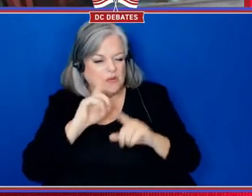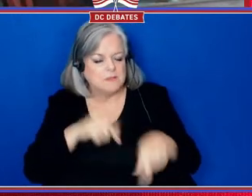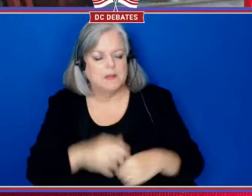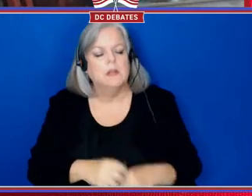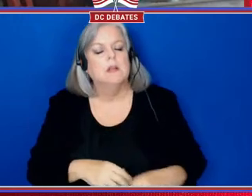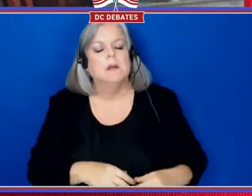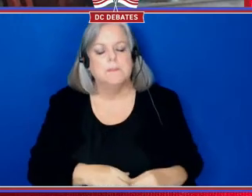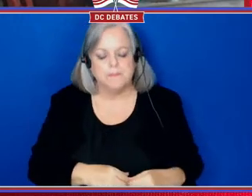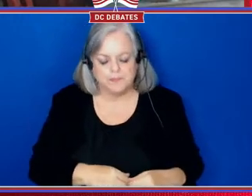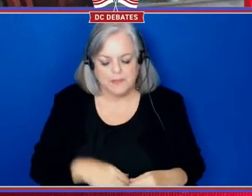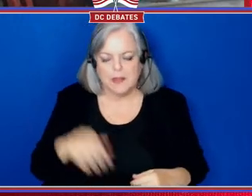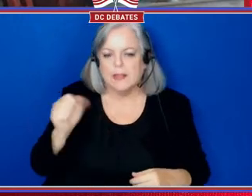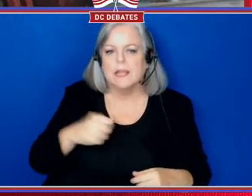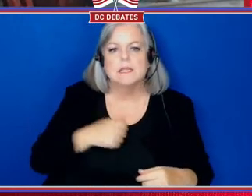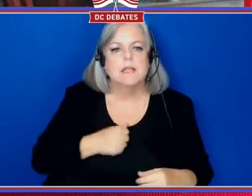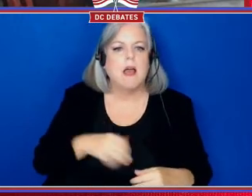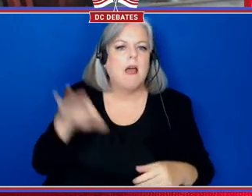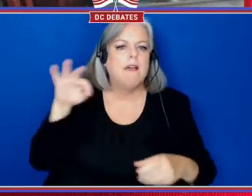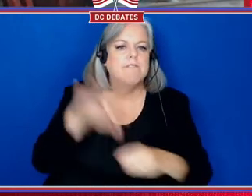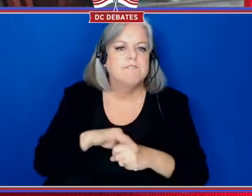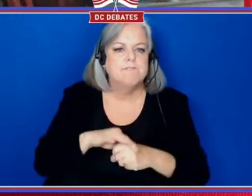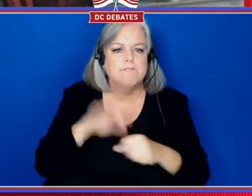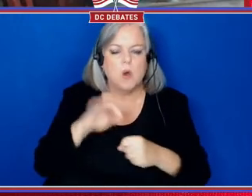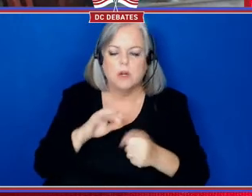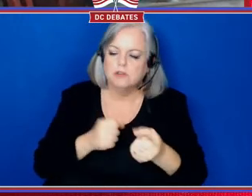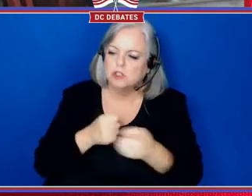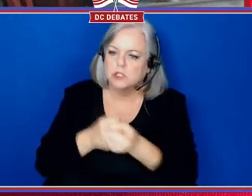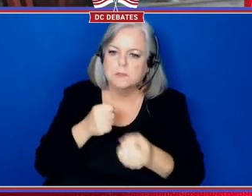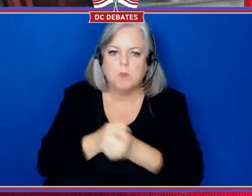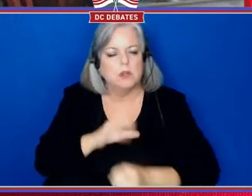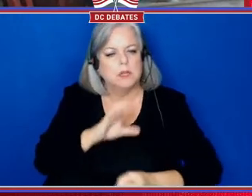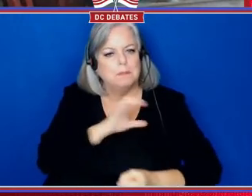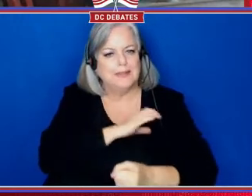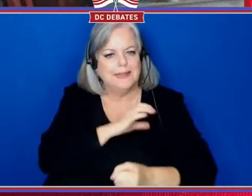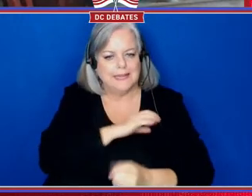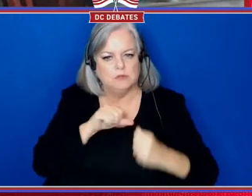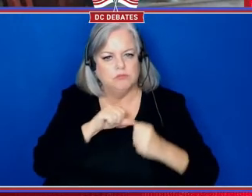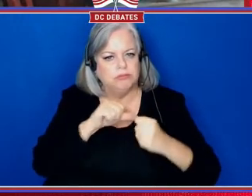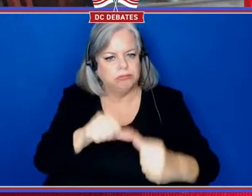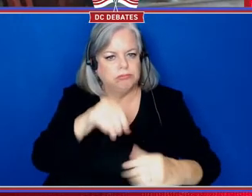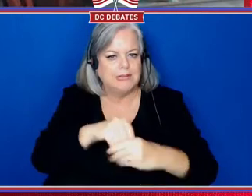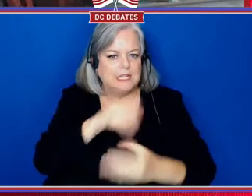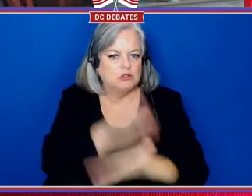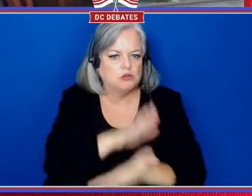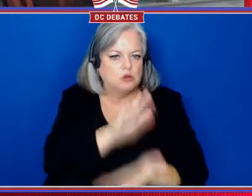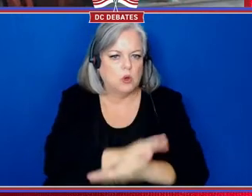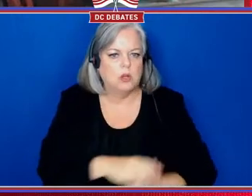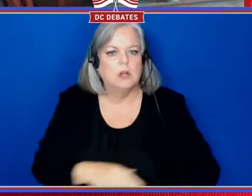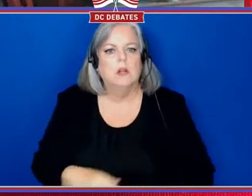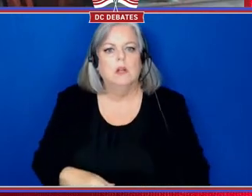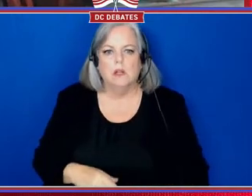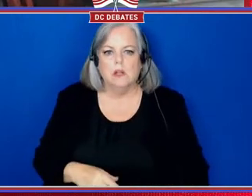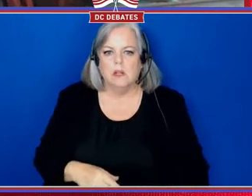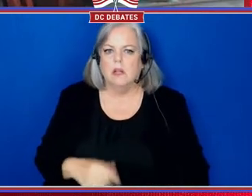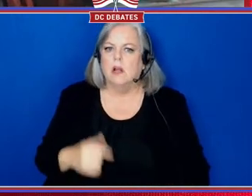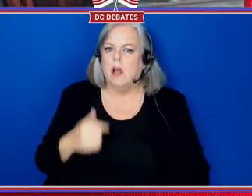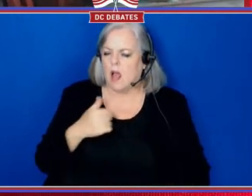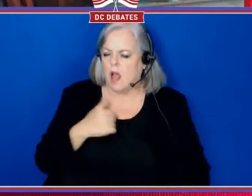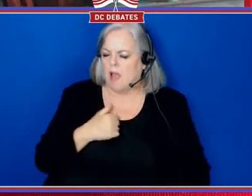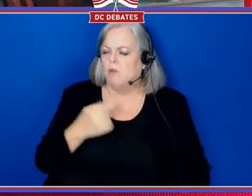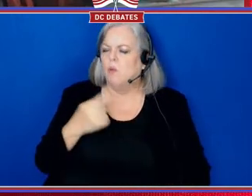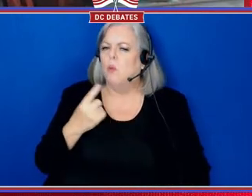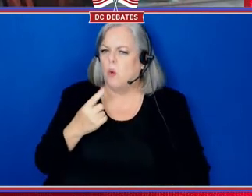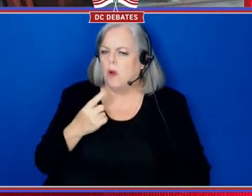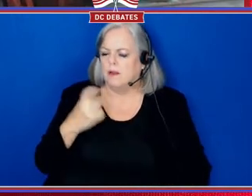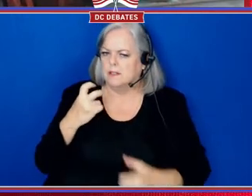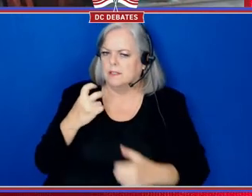the Metropolitan Police Department in our schools. And I've been one of the toughest people on the police department on the council. One is